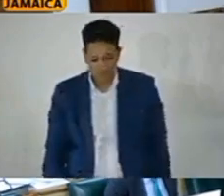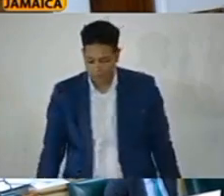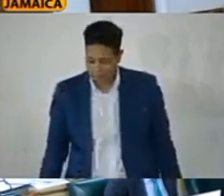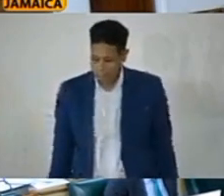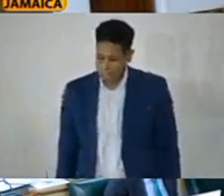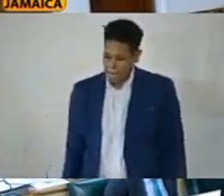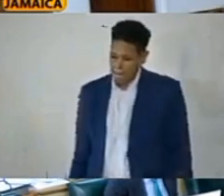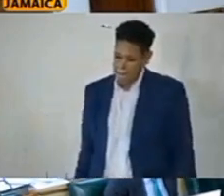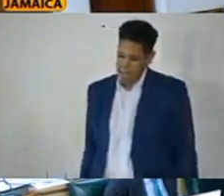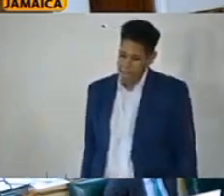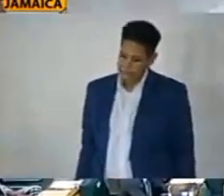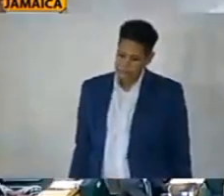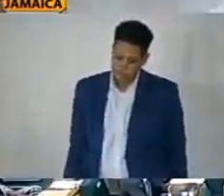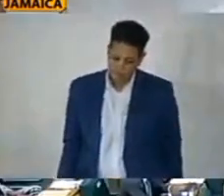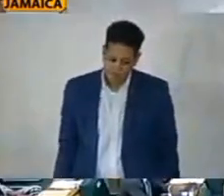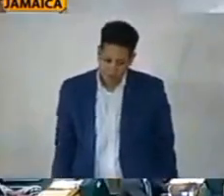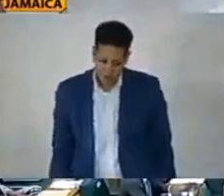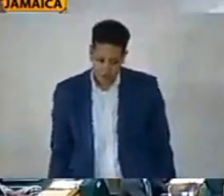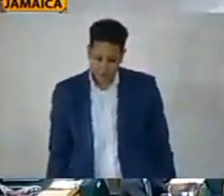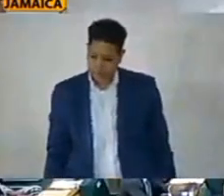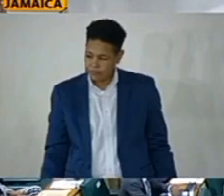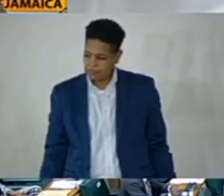It seems... Okay.